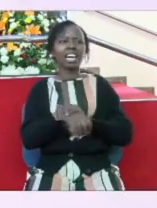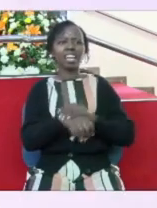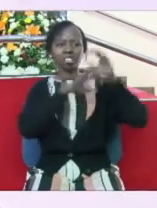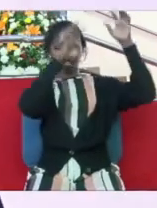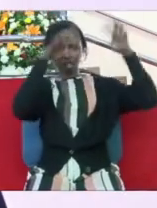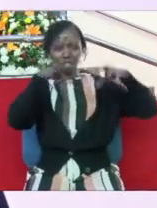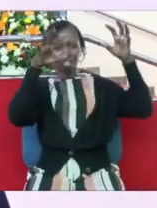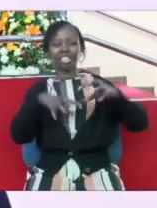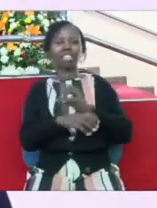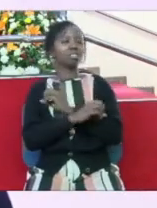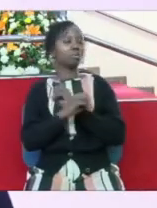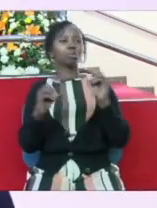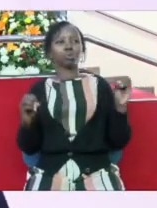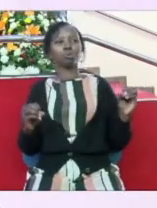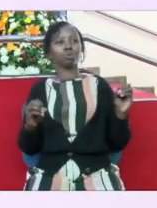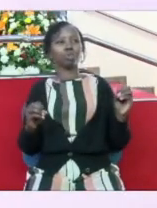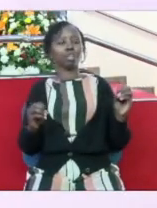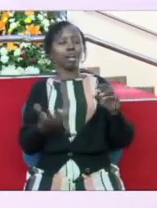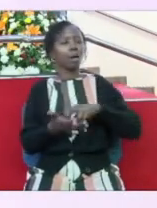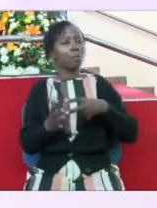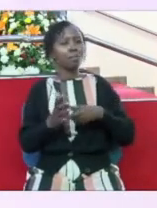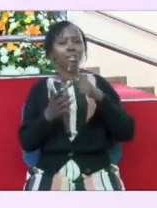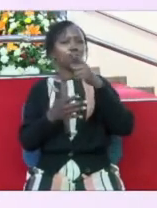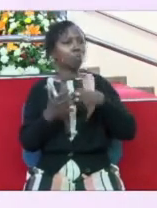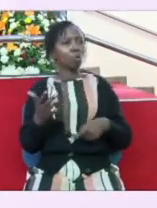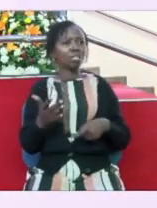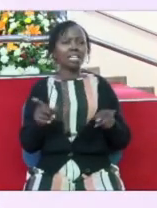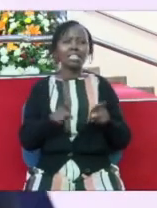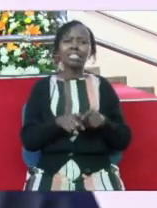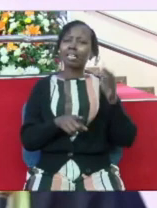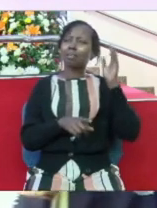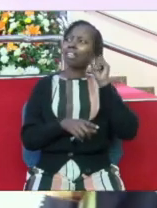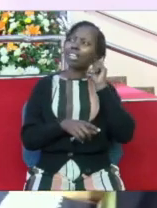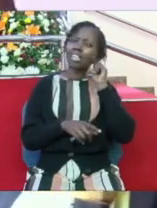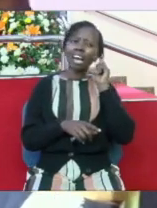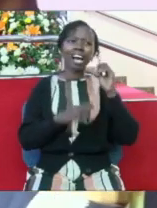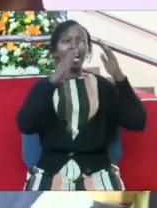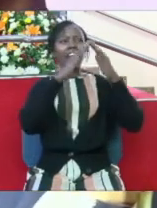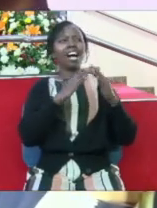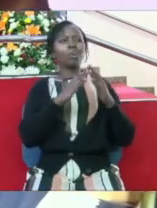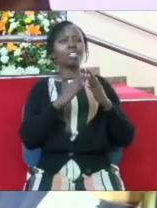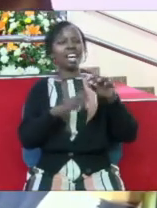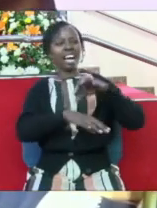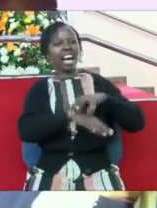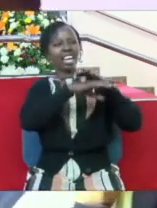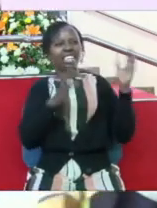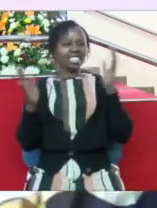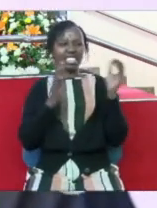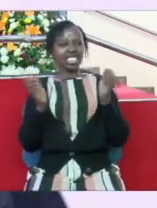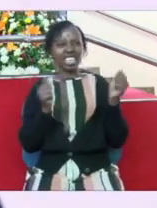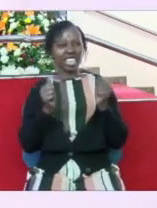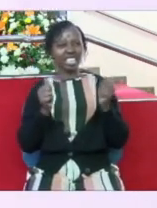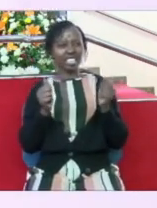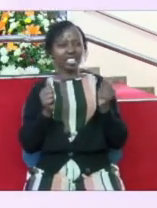na mvua ama gharika kiwango hicho. In other words, we are hearing earthquakes back and forth. Tunasikia mitetemeko wa ardhi kila siku. And these were some